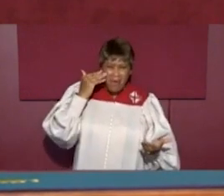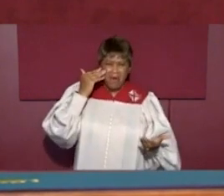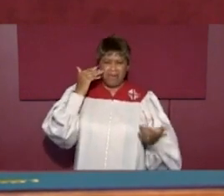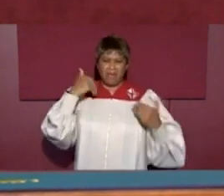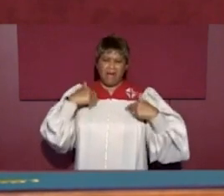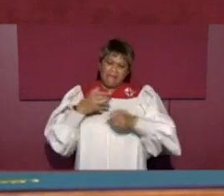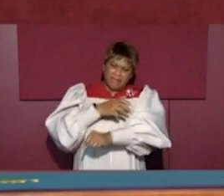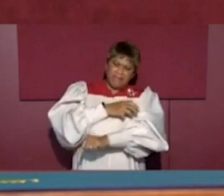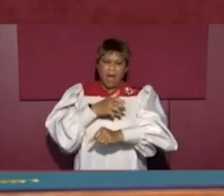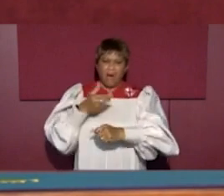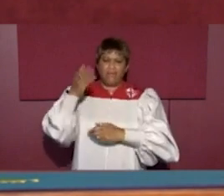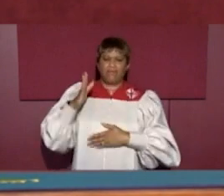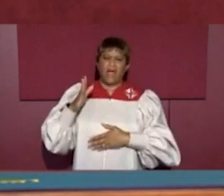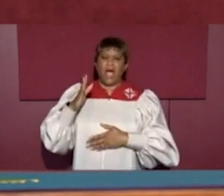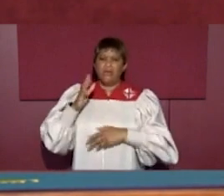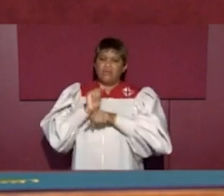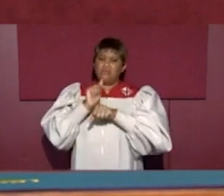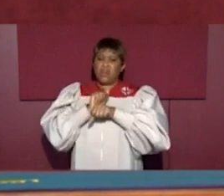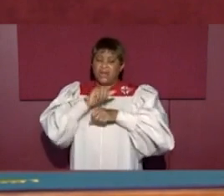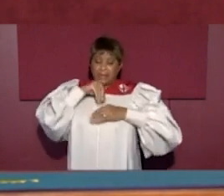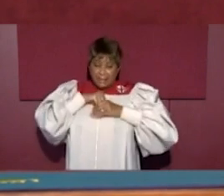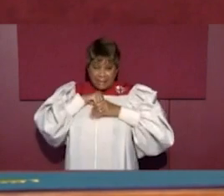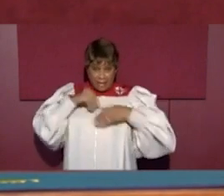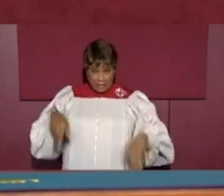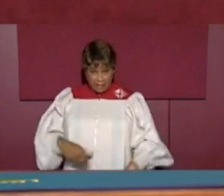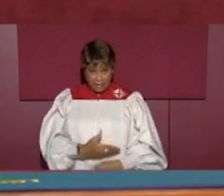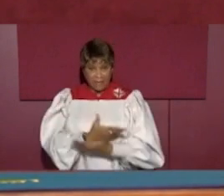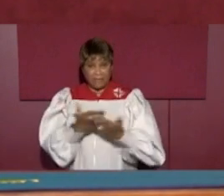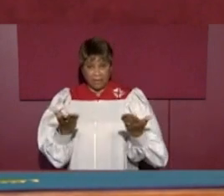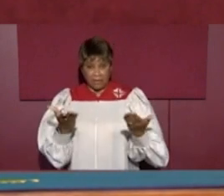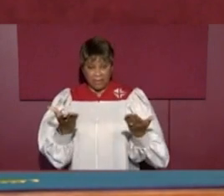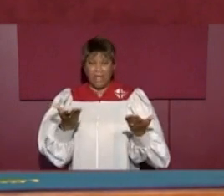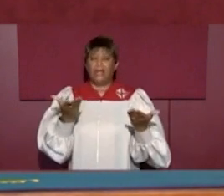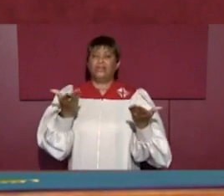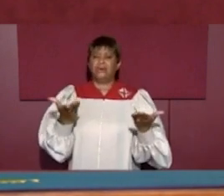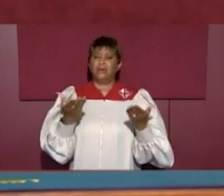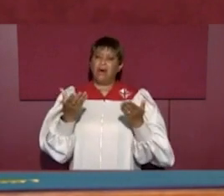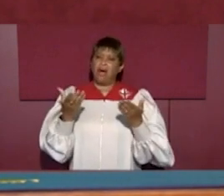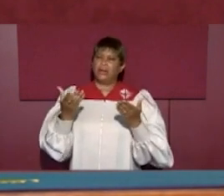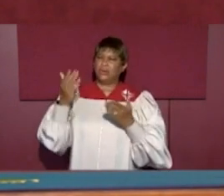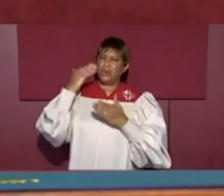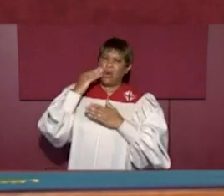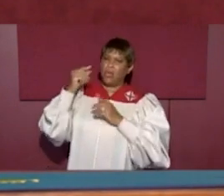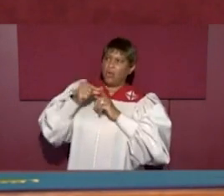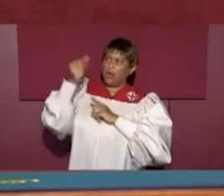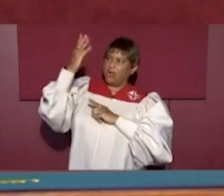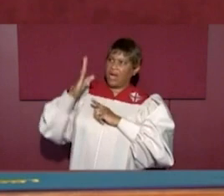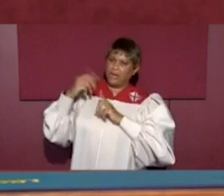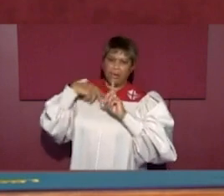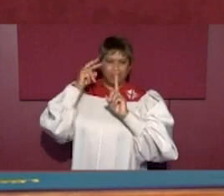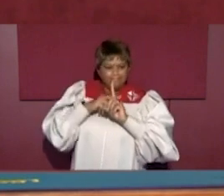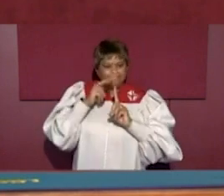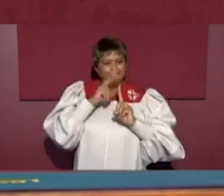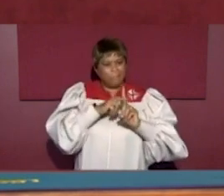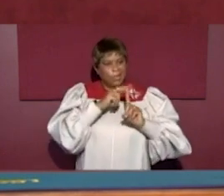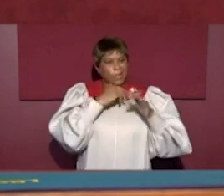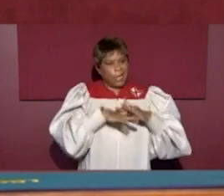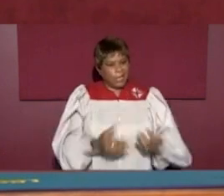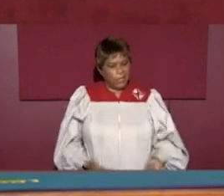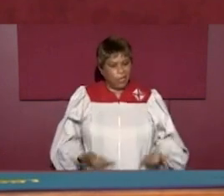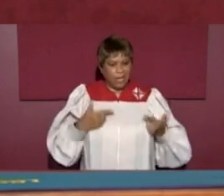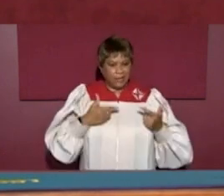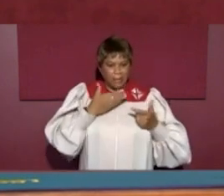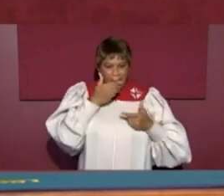have the power of God working on the inside of you, and you are applying the Word of God to your life to the best of